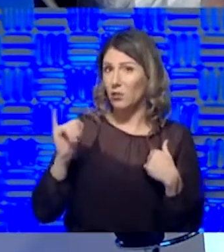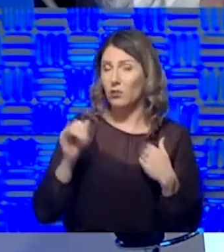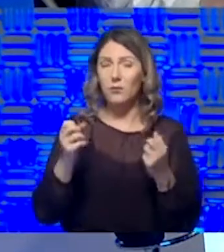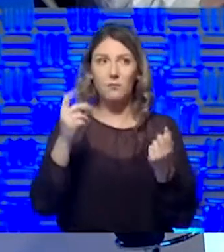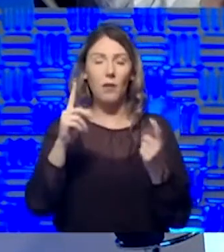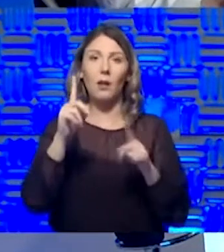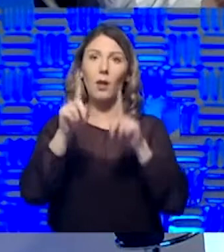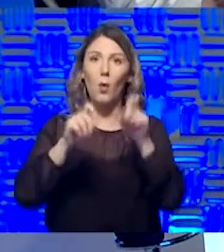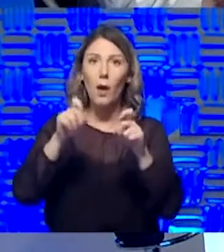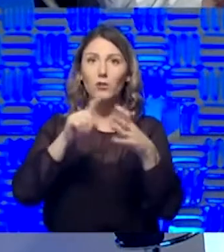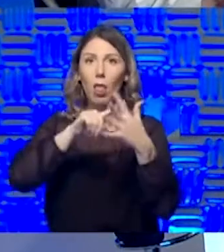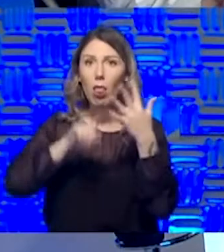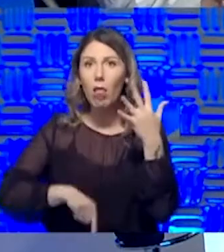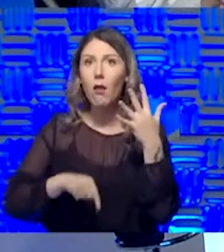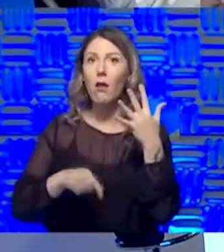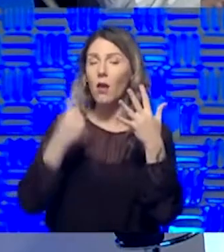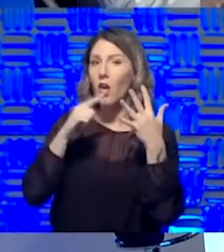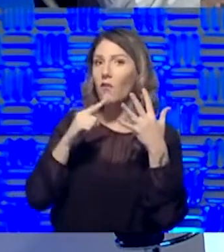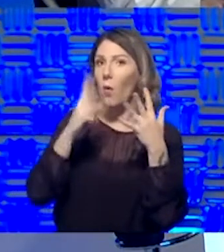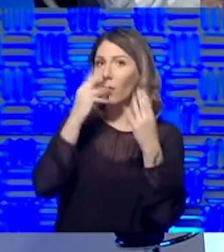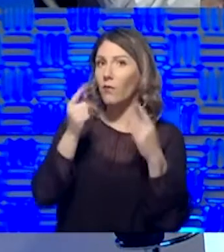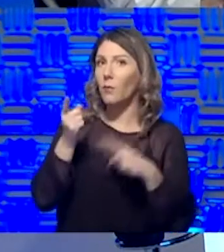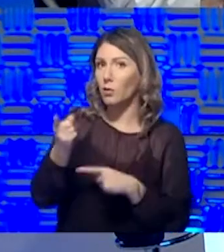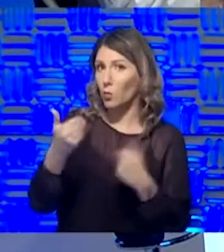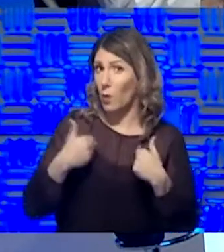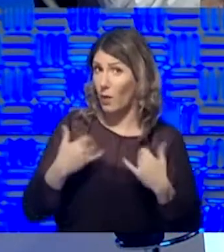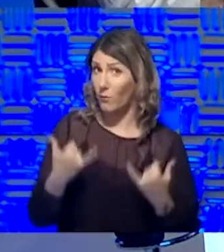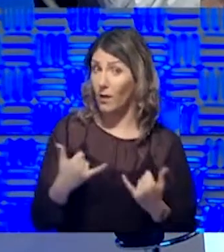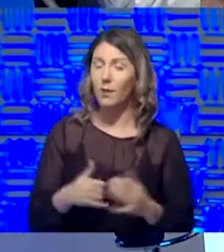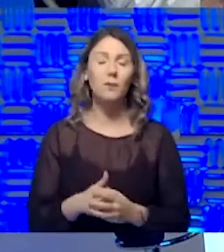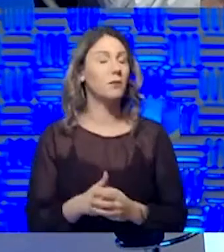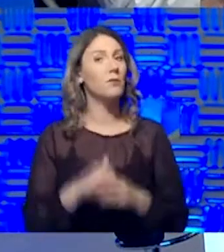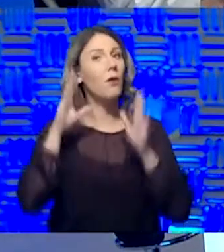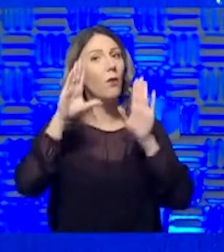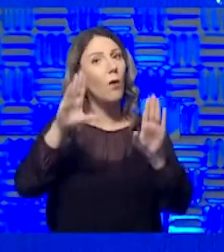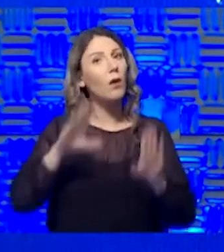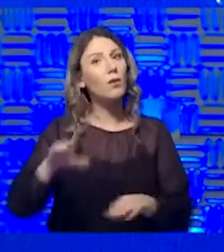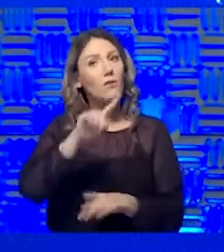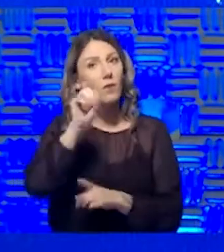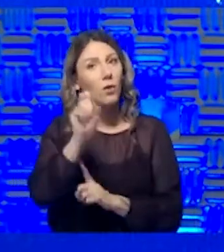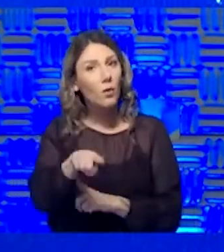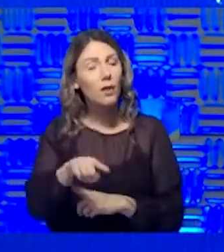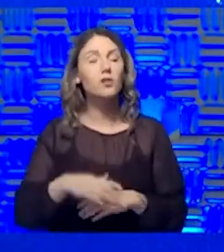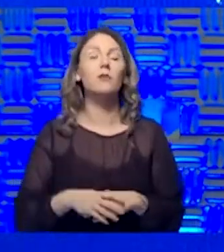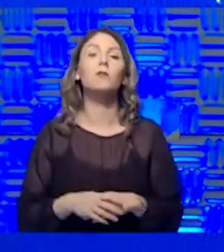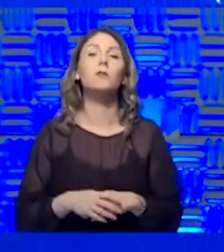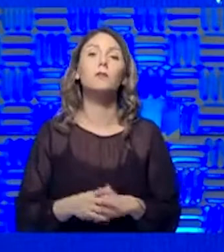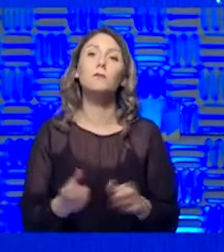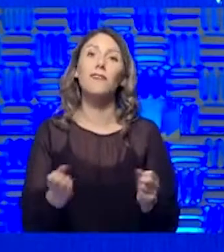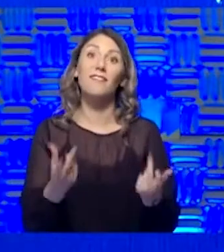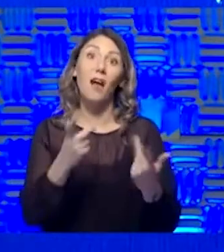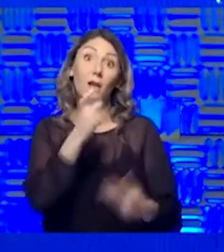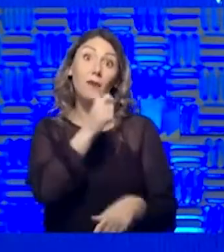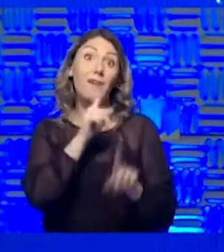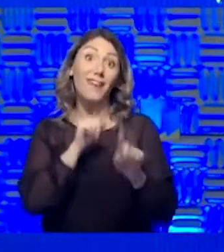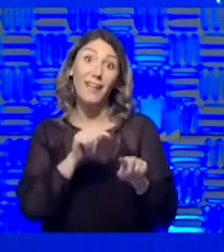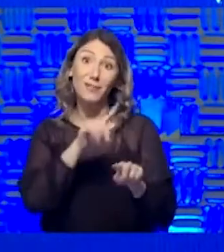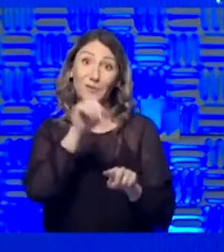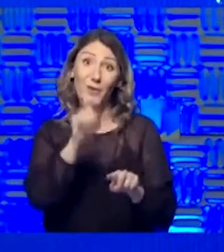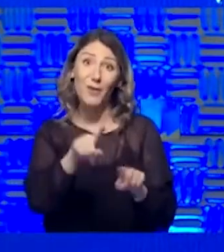What information do you have at this point? Yeah, that's a great question. And we have a lot of unanswered questions as